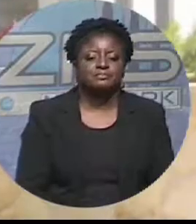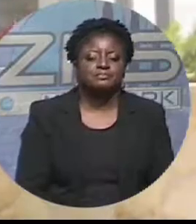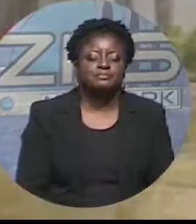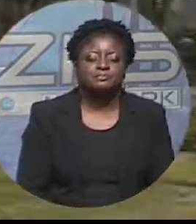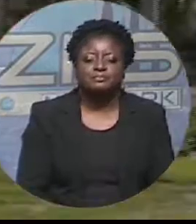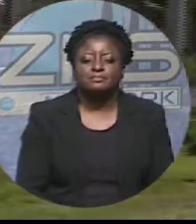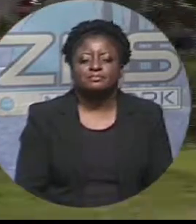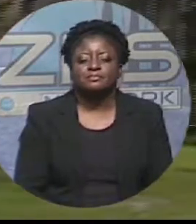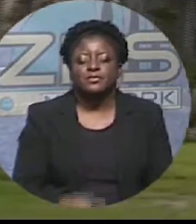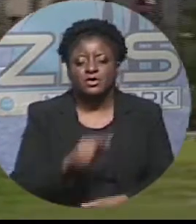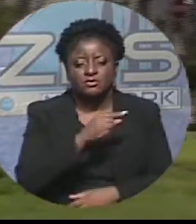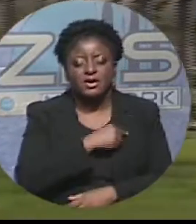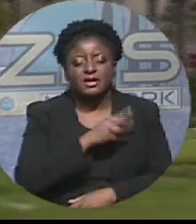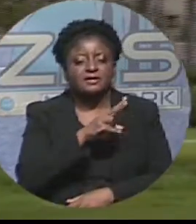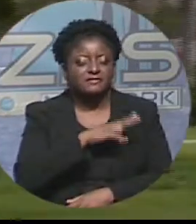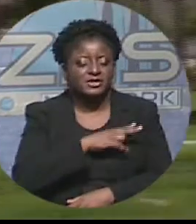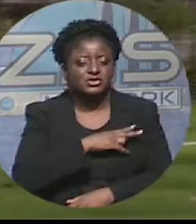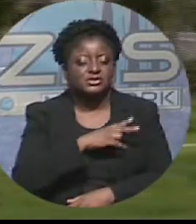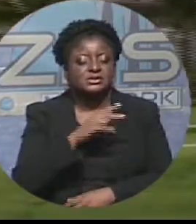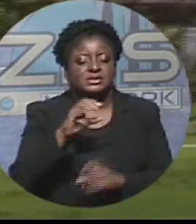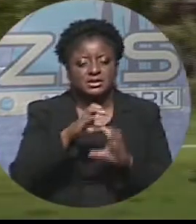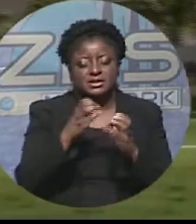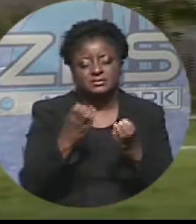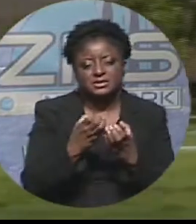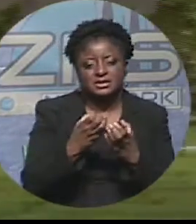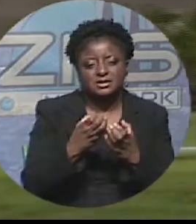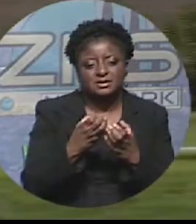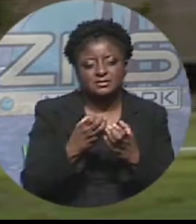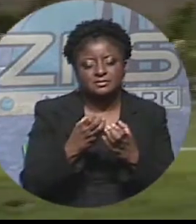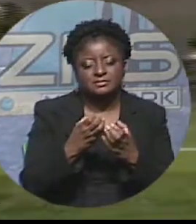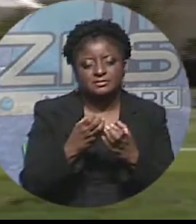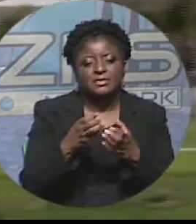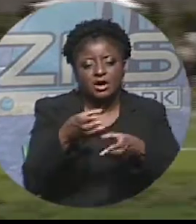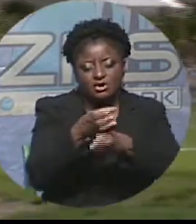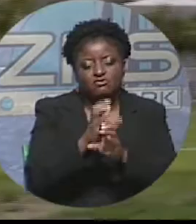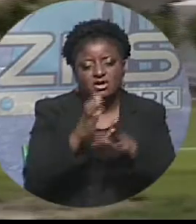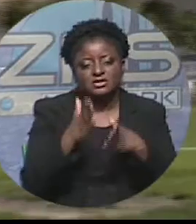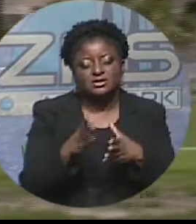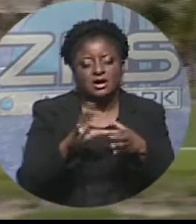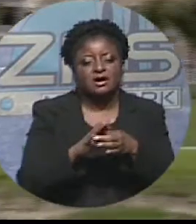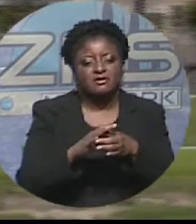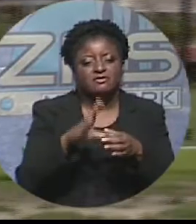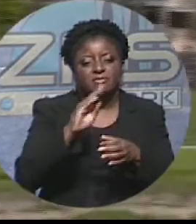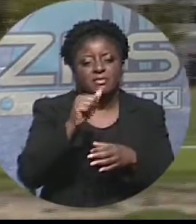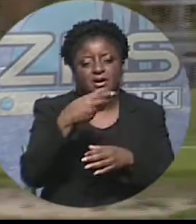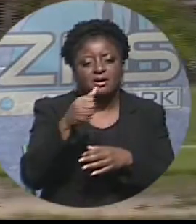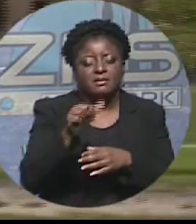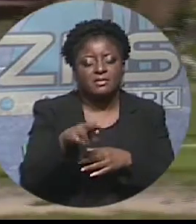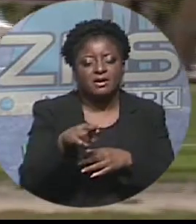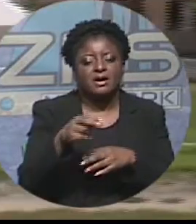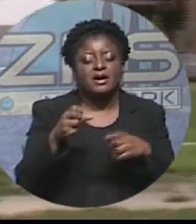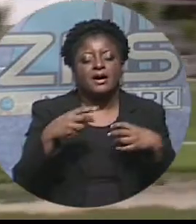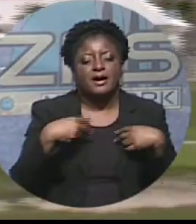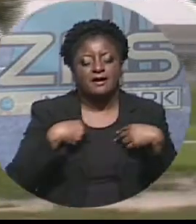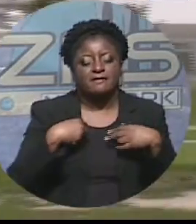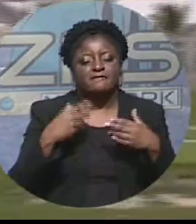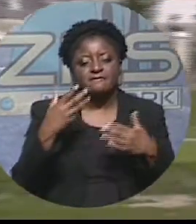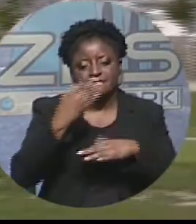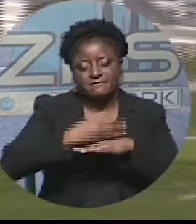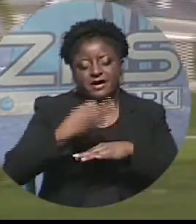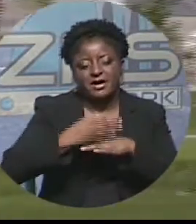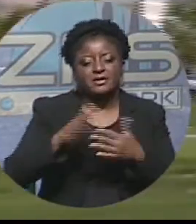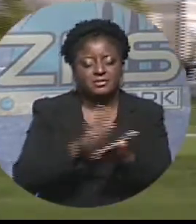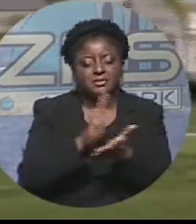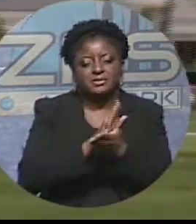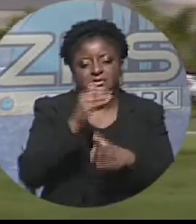Granite Ventures Limited, an unsecured creditor of Bahamar, has filed a summons with the Supreme Court as a step toward moving the